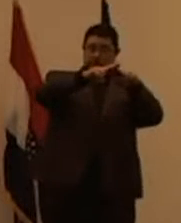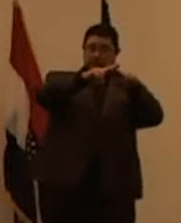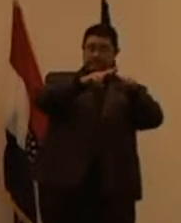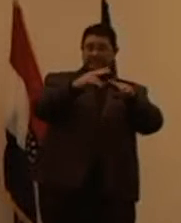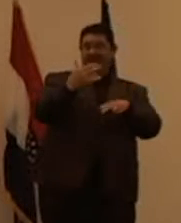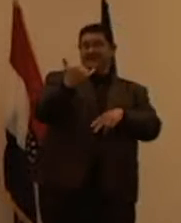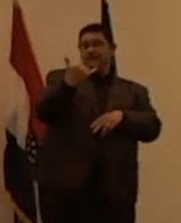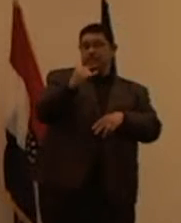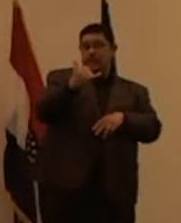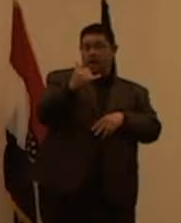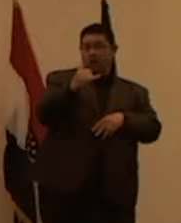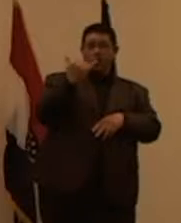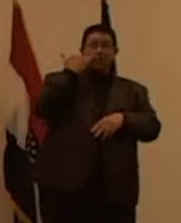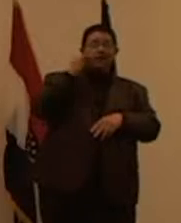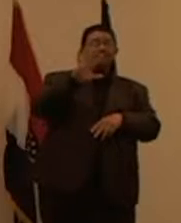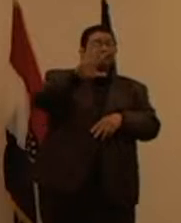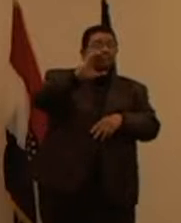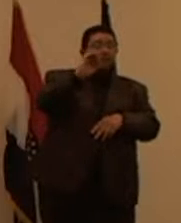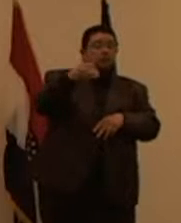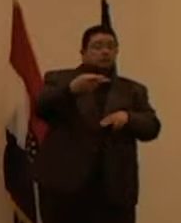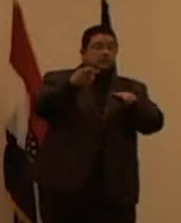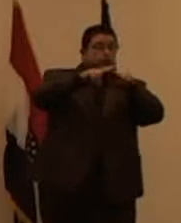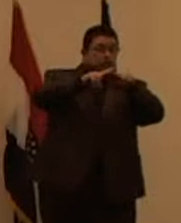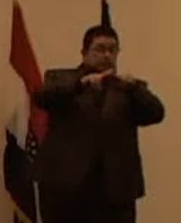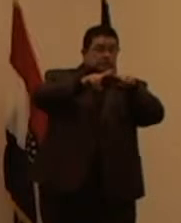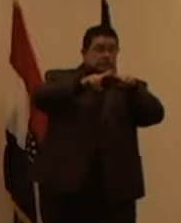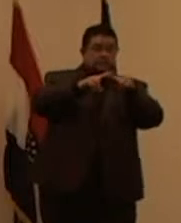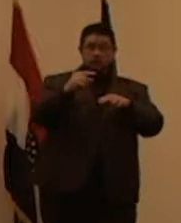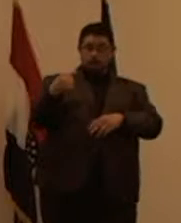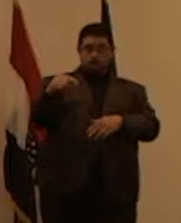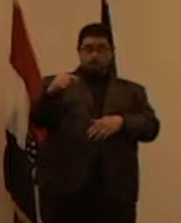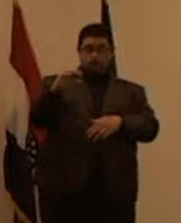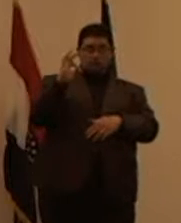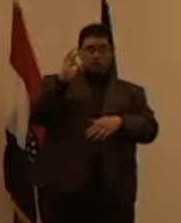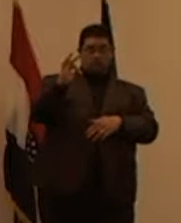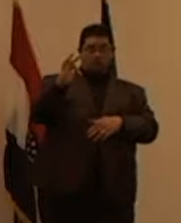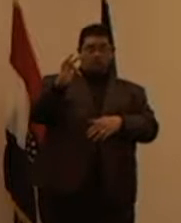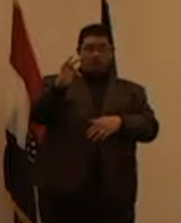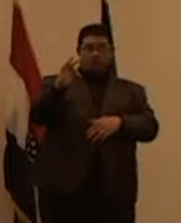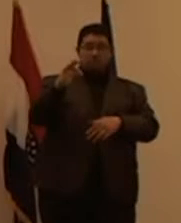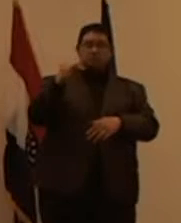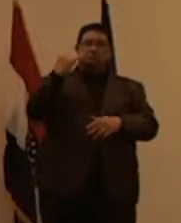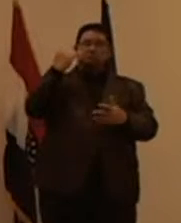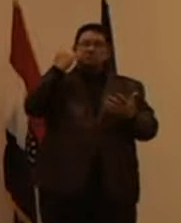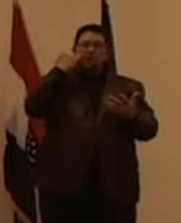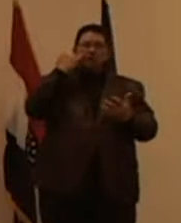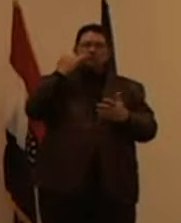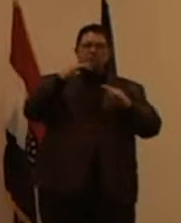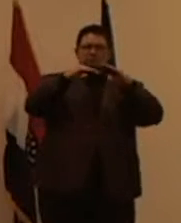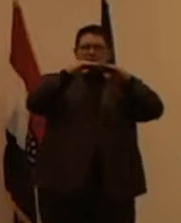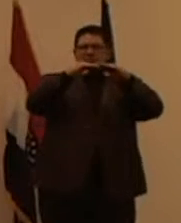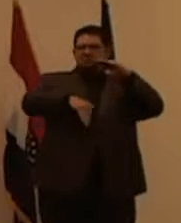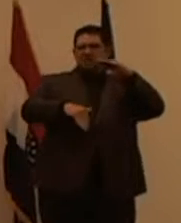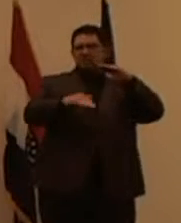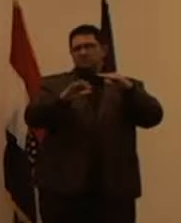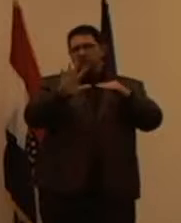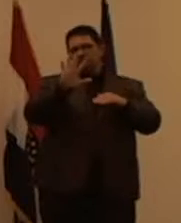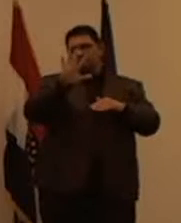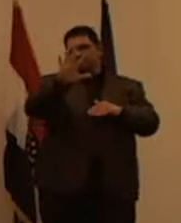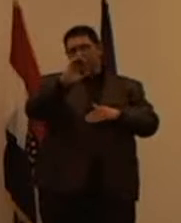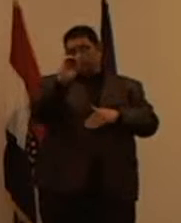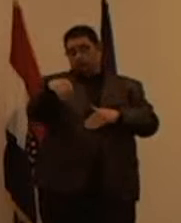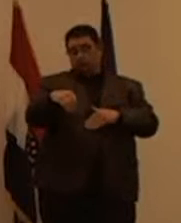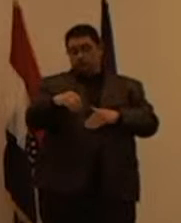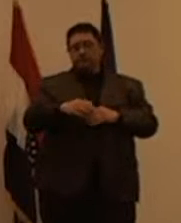yellow dot if there is a 5 to 10% increase, and a green dot in the percent positive cases if there is a less than 5%